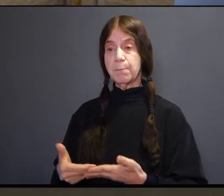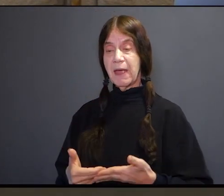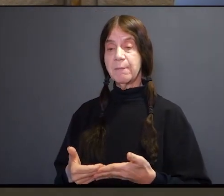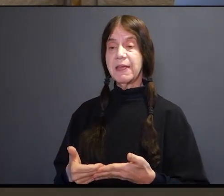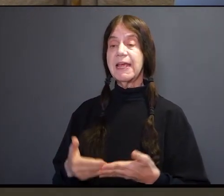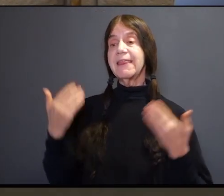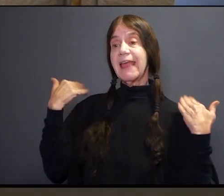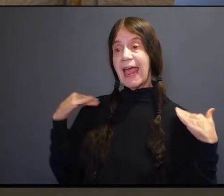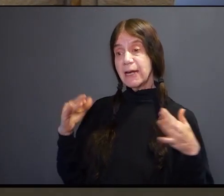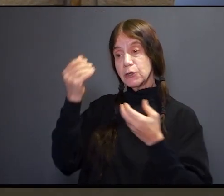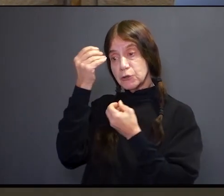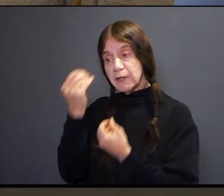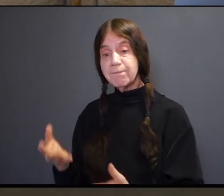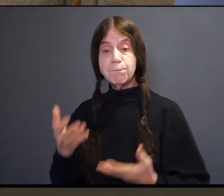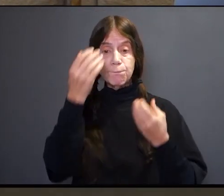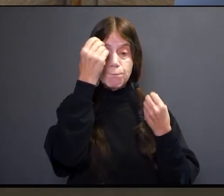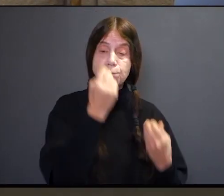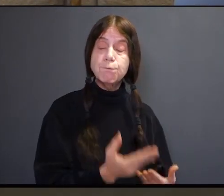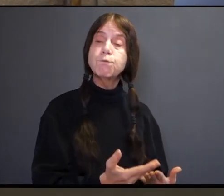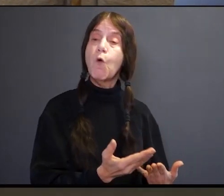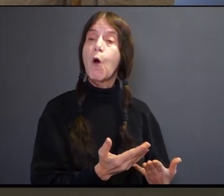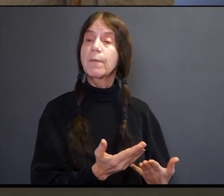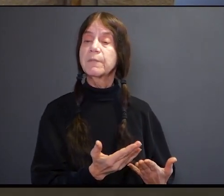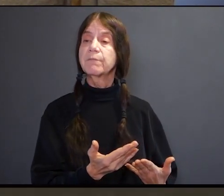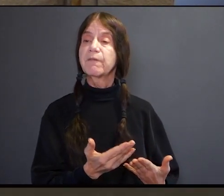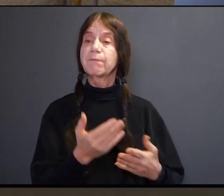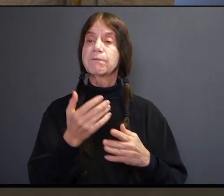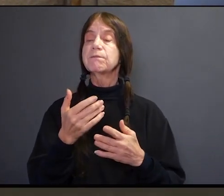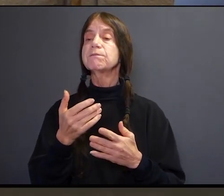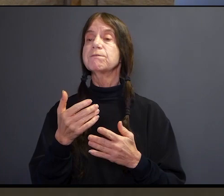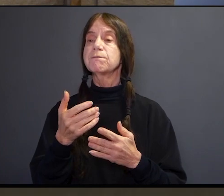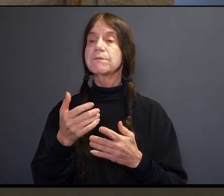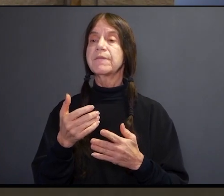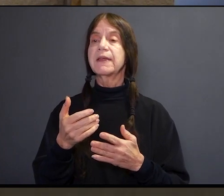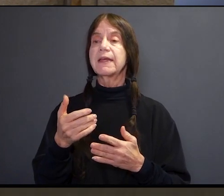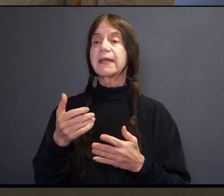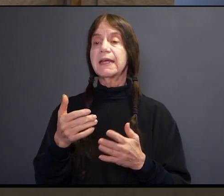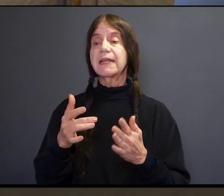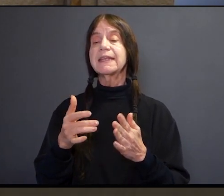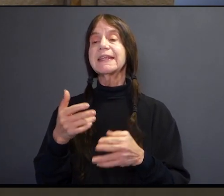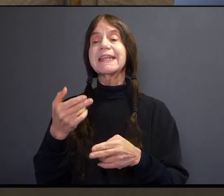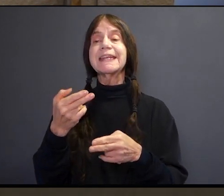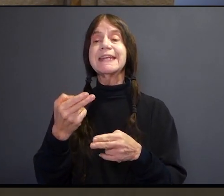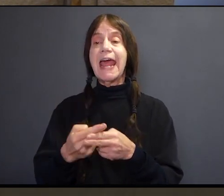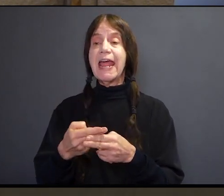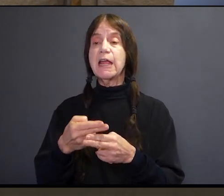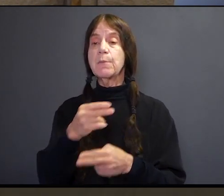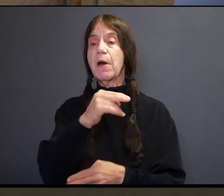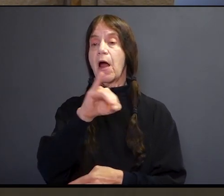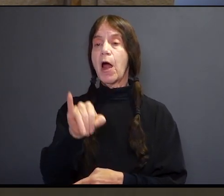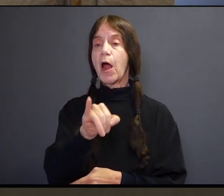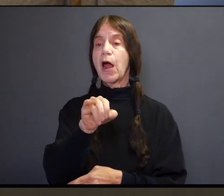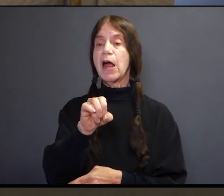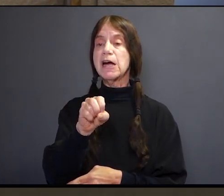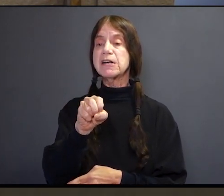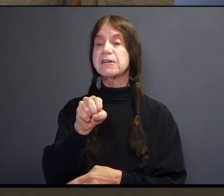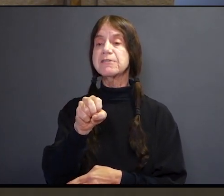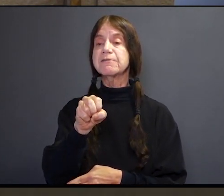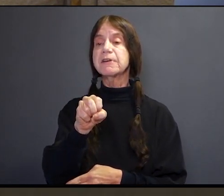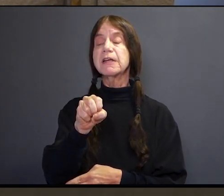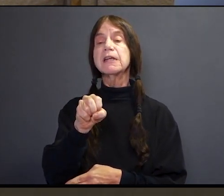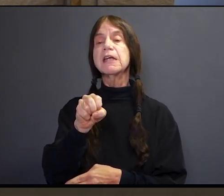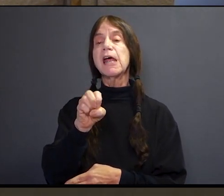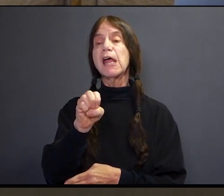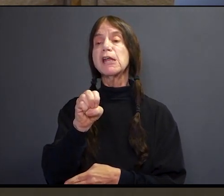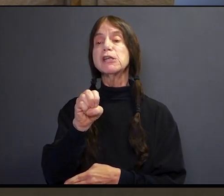name by angels carrying out God's orders. And the name of Jesus really did fit what the newborn